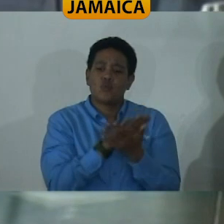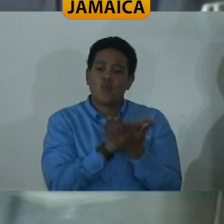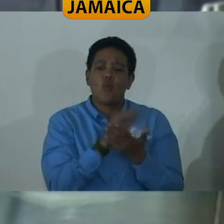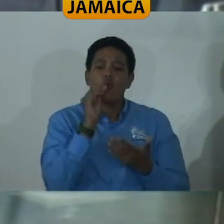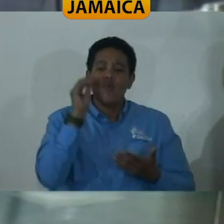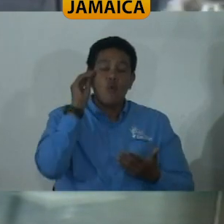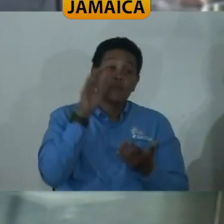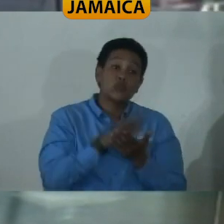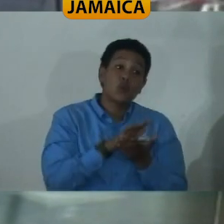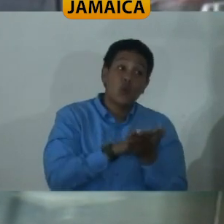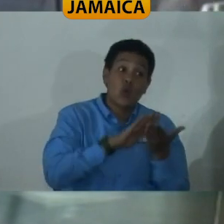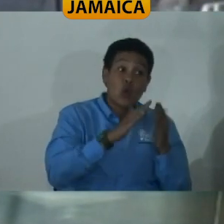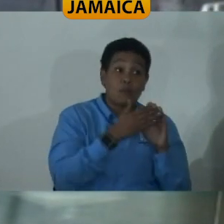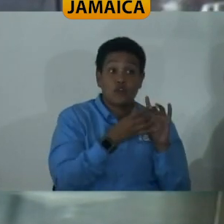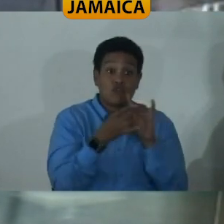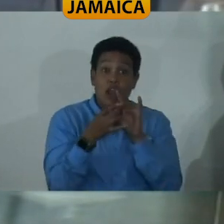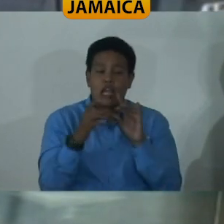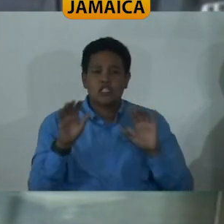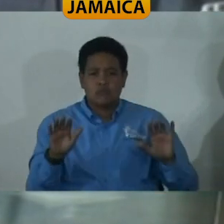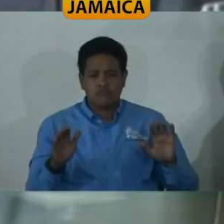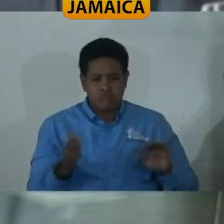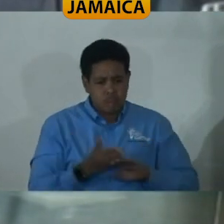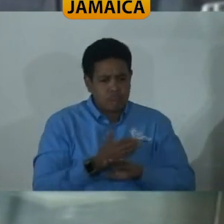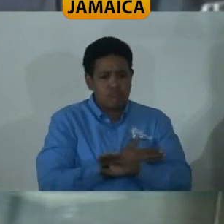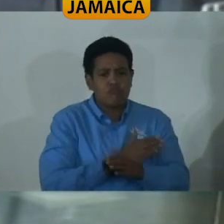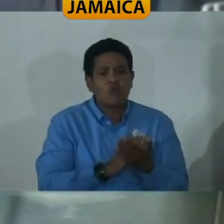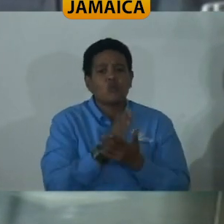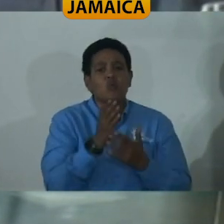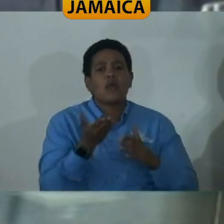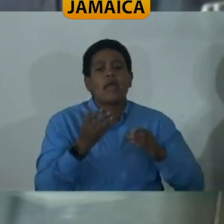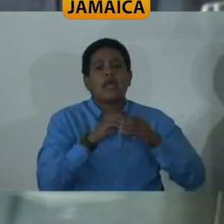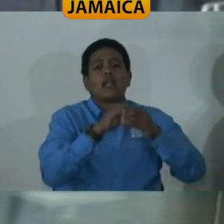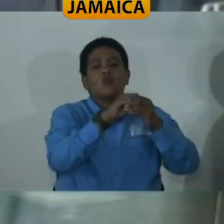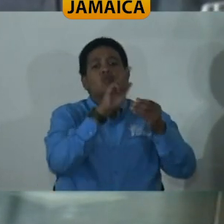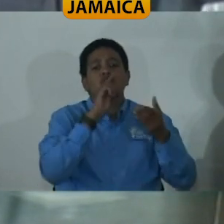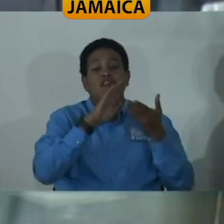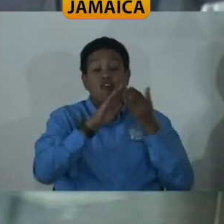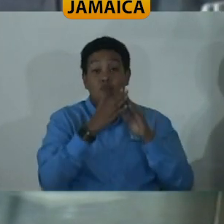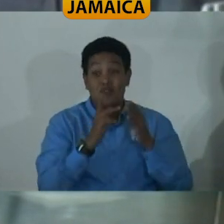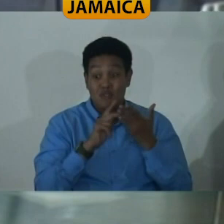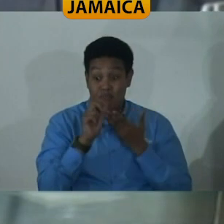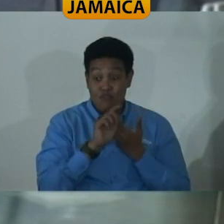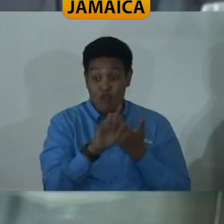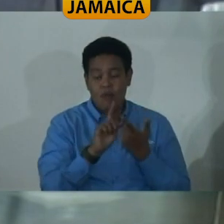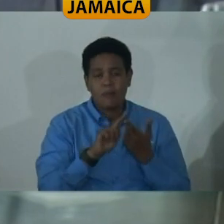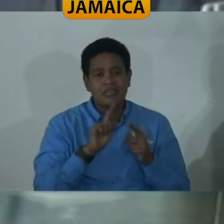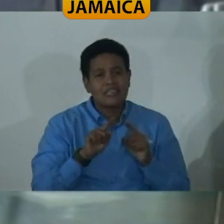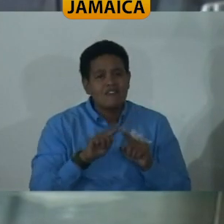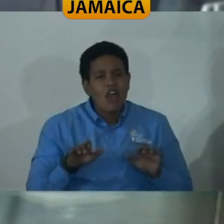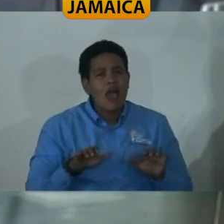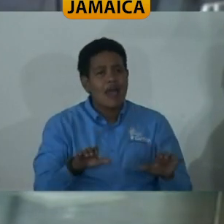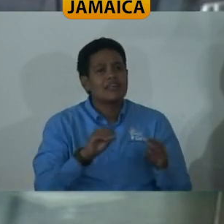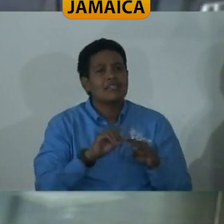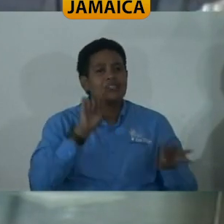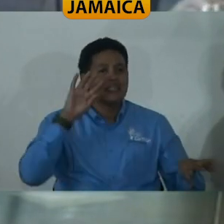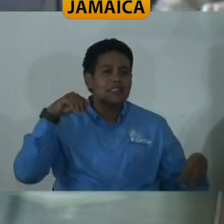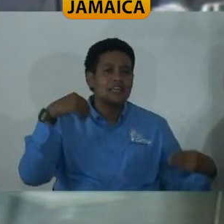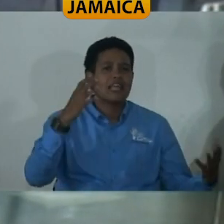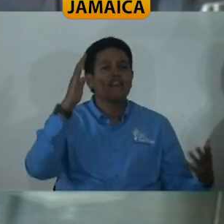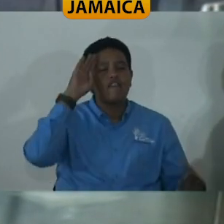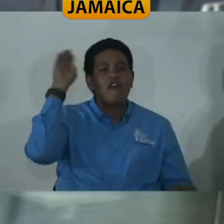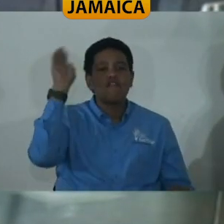school community relations through the inclusion of community-based programs and activities in the delivery of